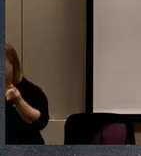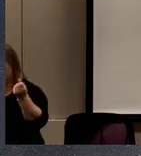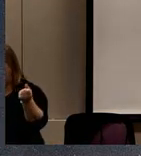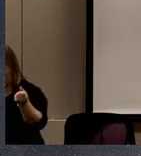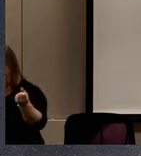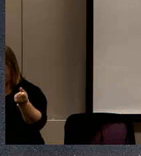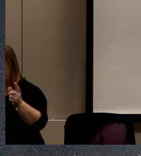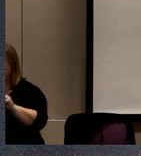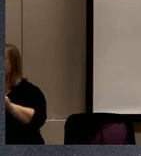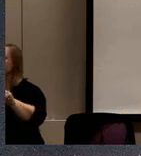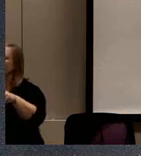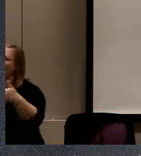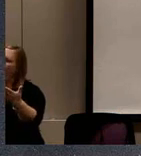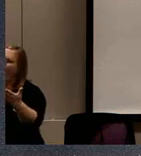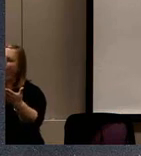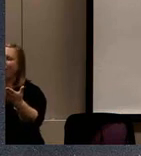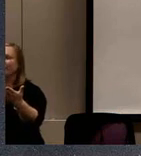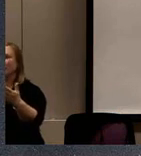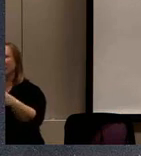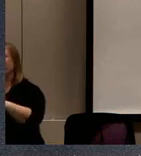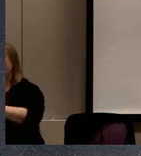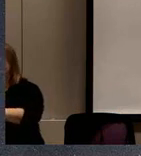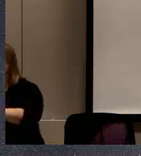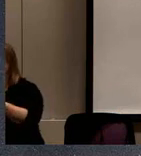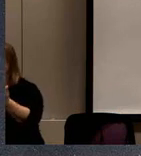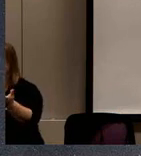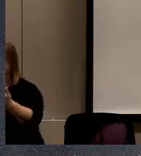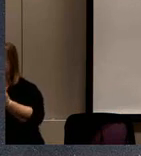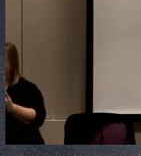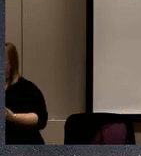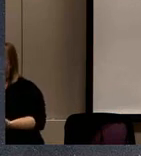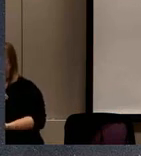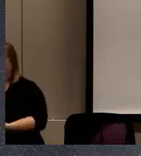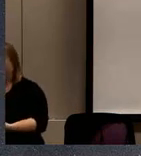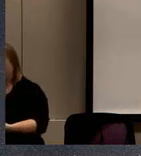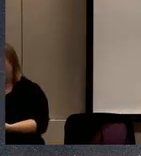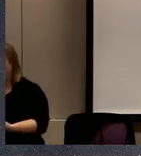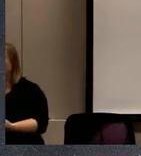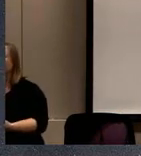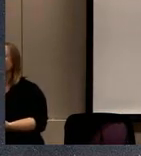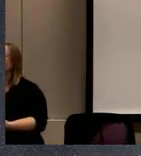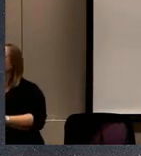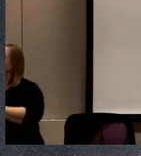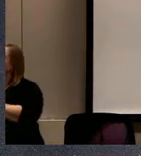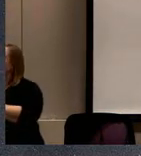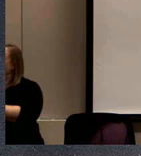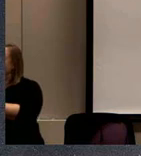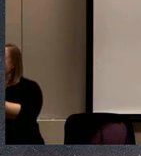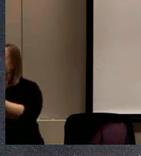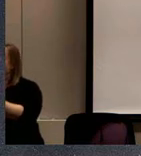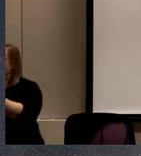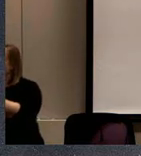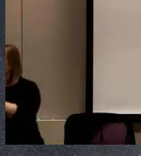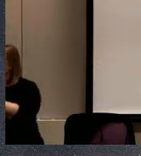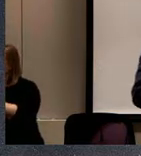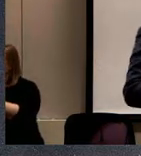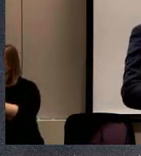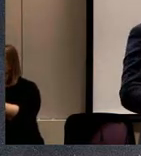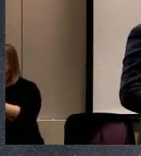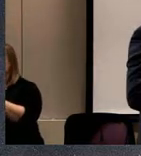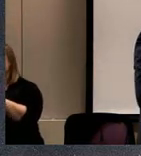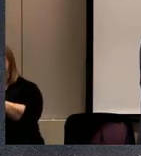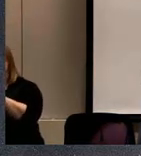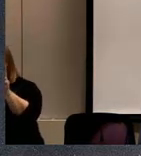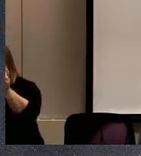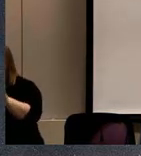line of products and services to our members, notably the roadside assistance that most people know us for, but also insurance and